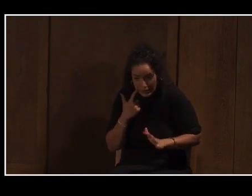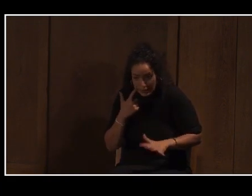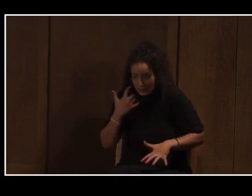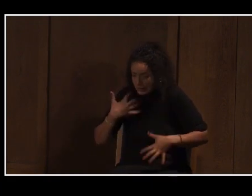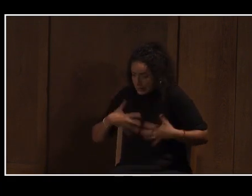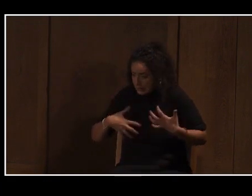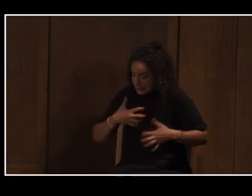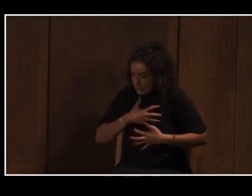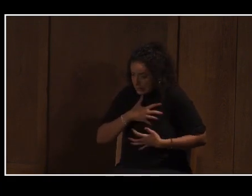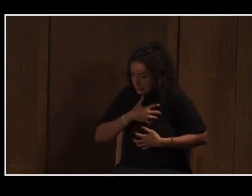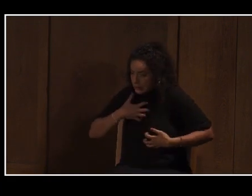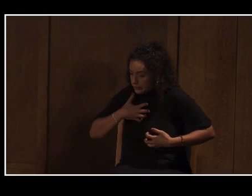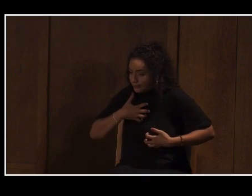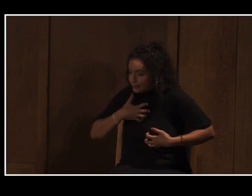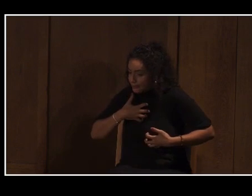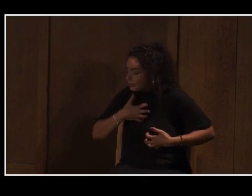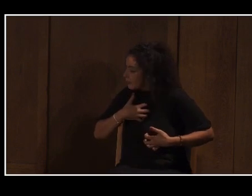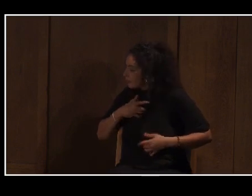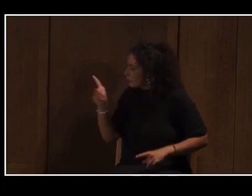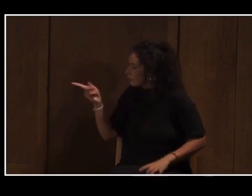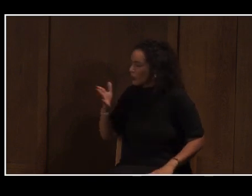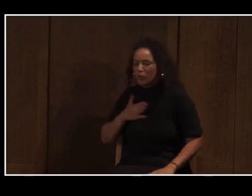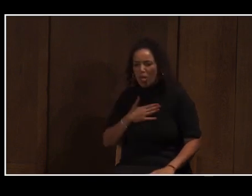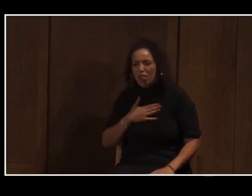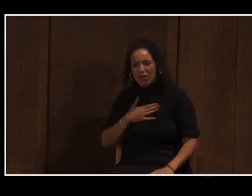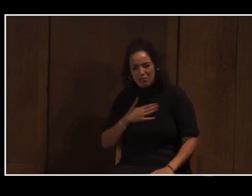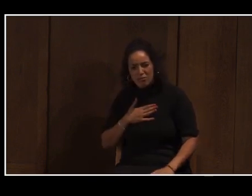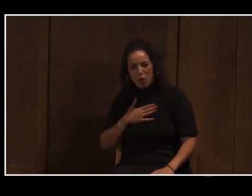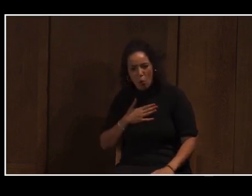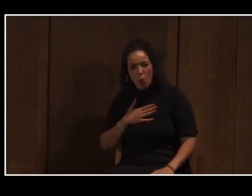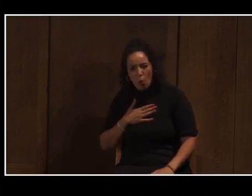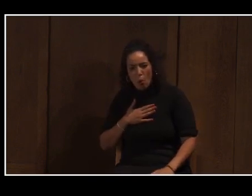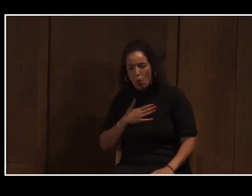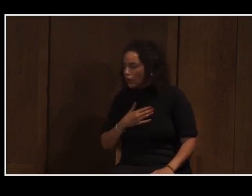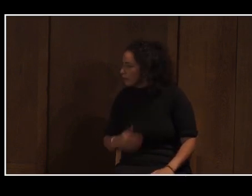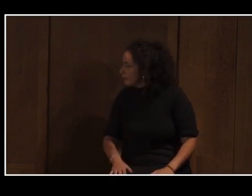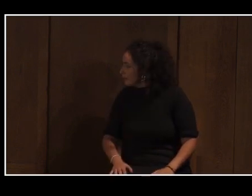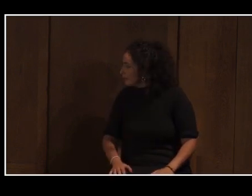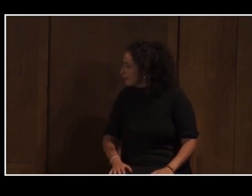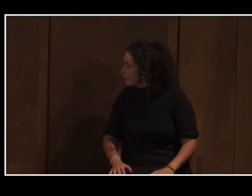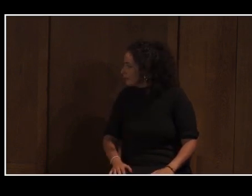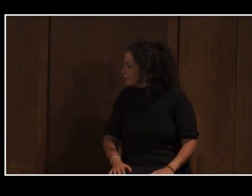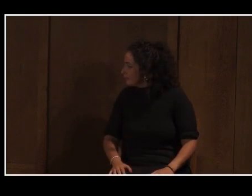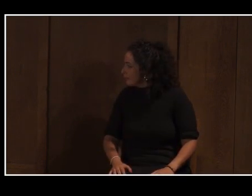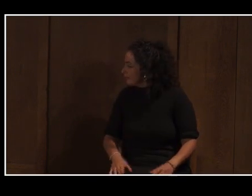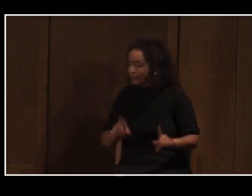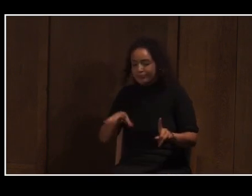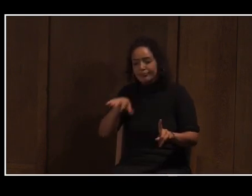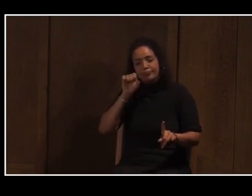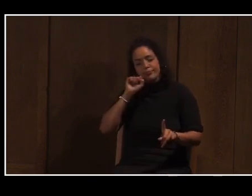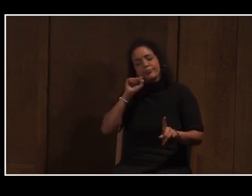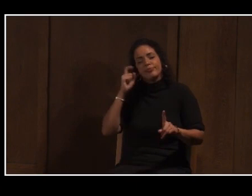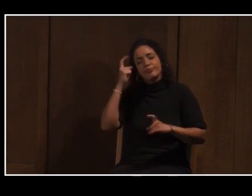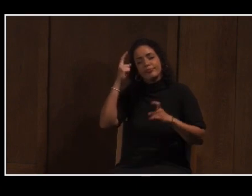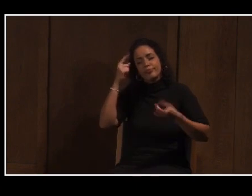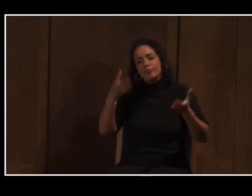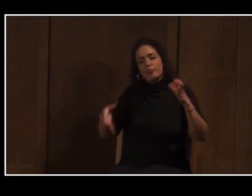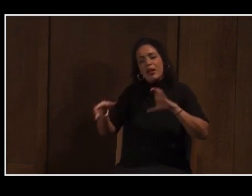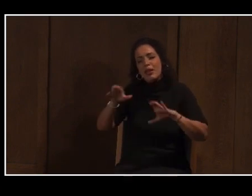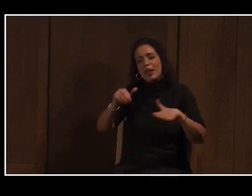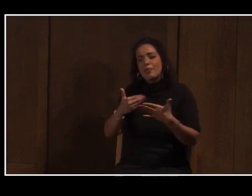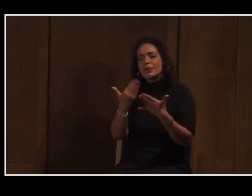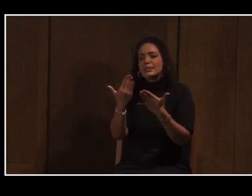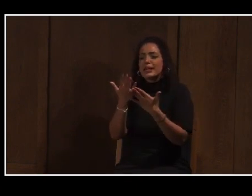I love where you took it, because something that when I have the 15-minute version of the lab days, I don't necessarily mention